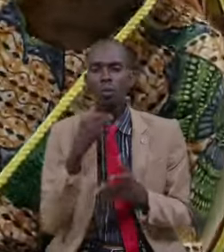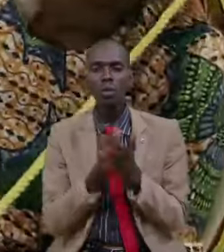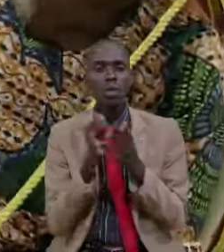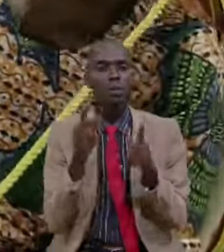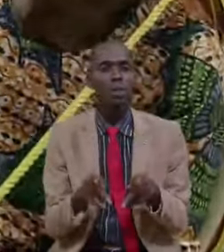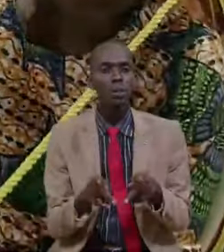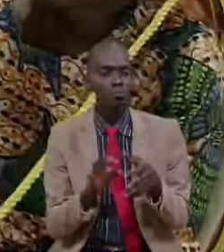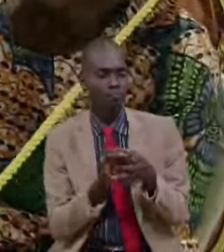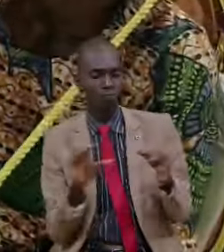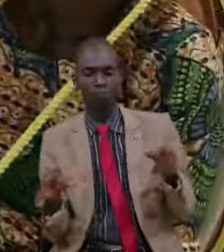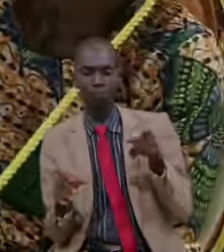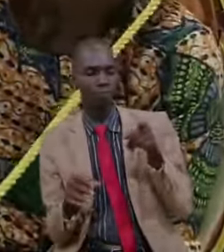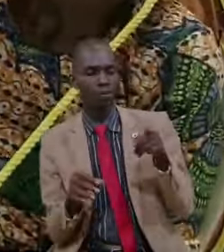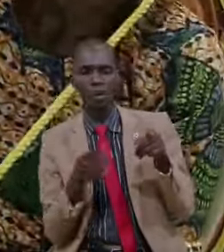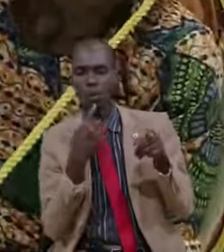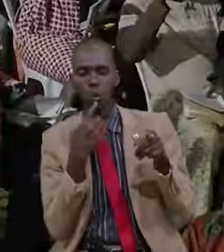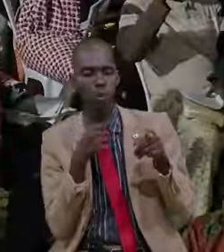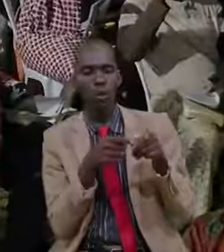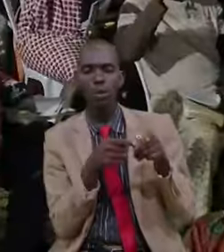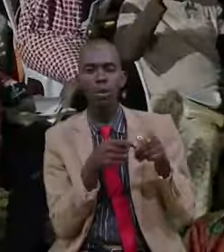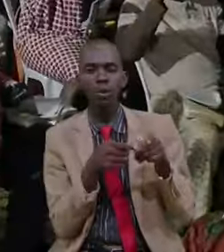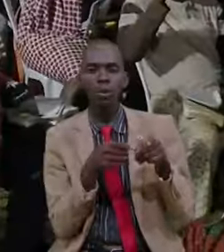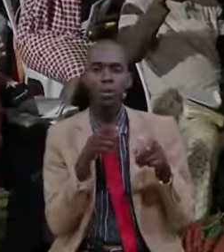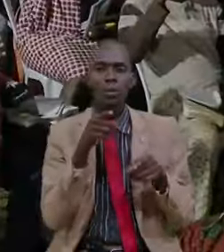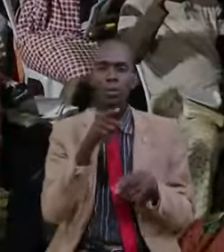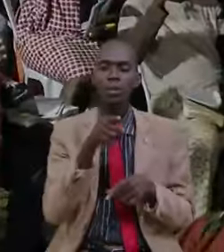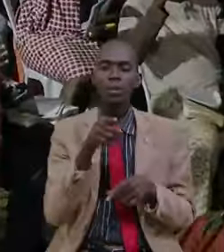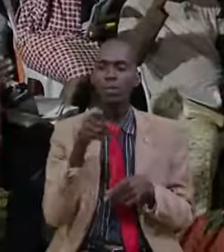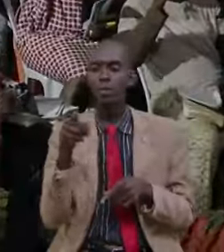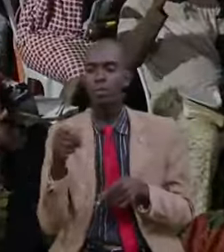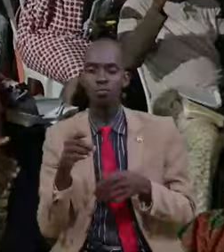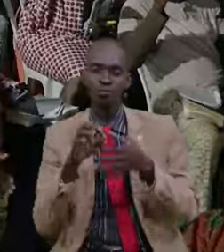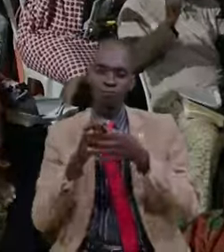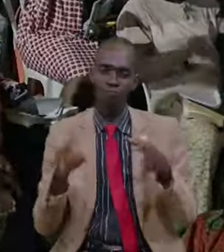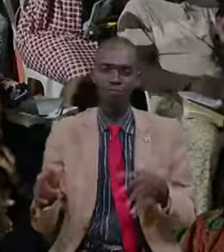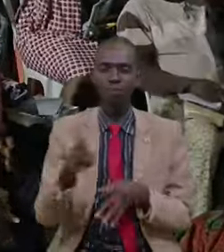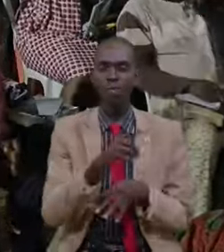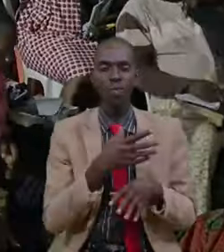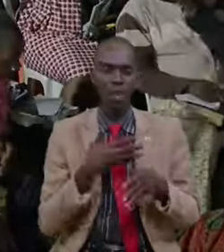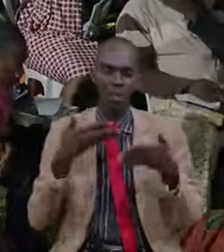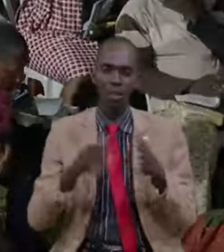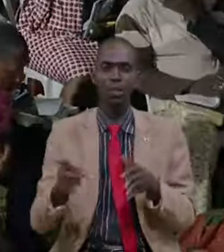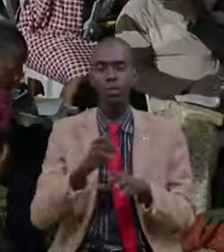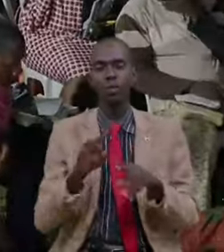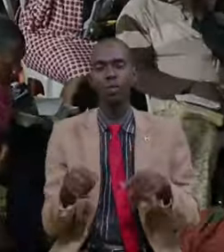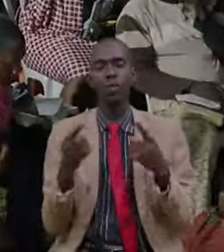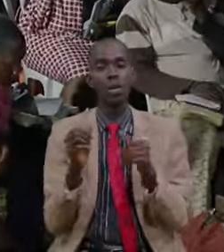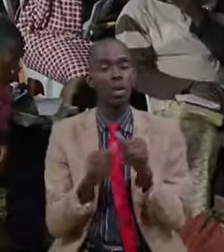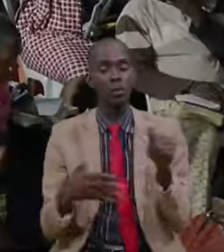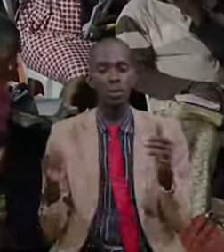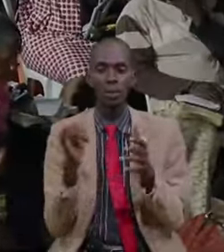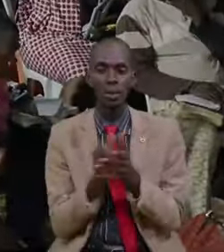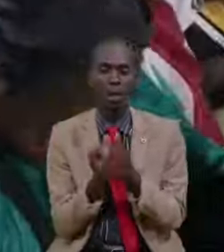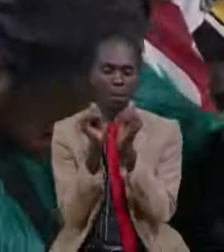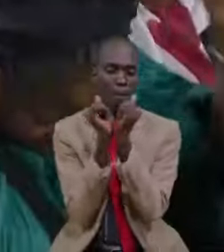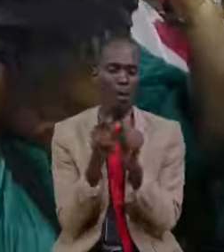him. Where are you? Loose him and let him go. Everything that bound you in the past, you are